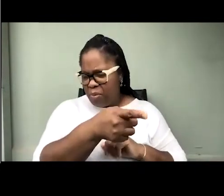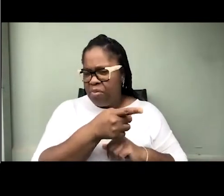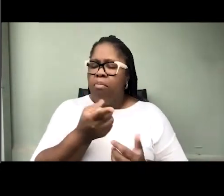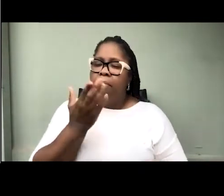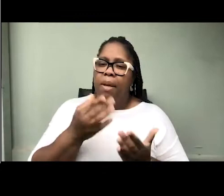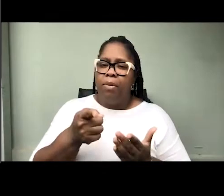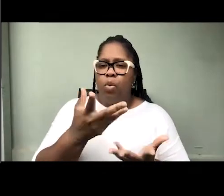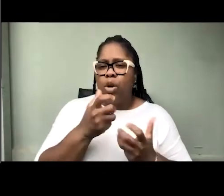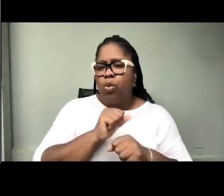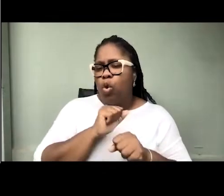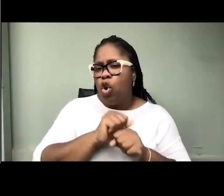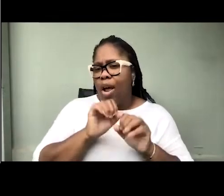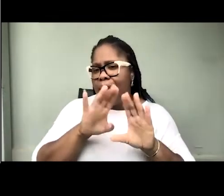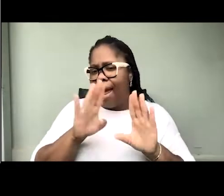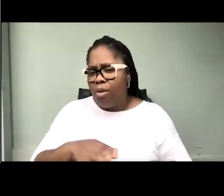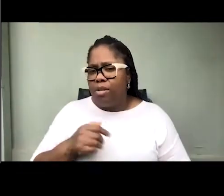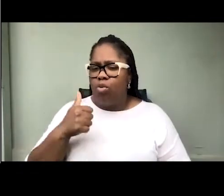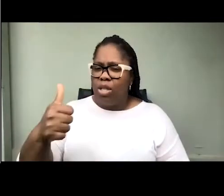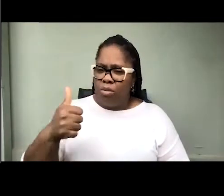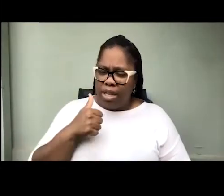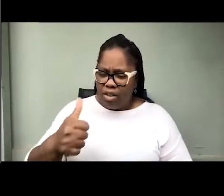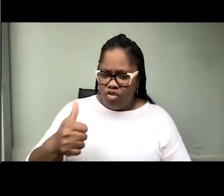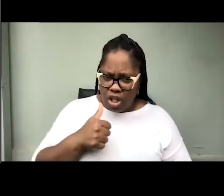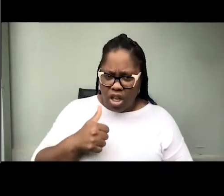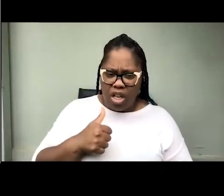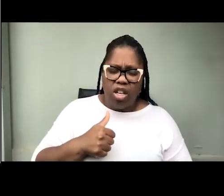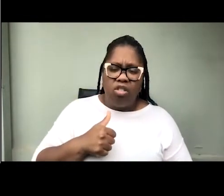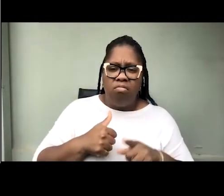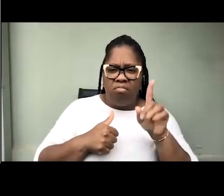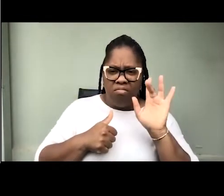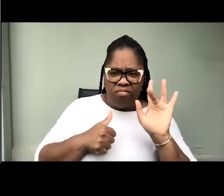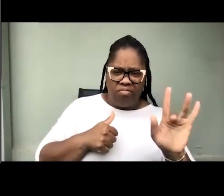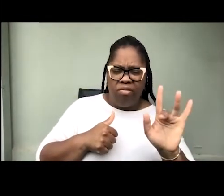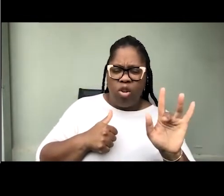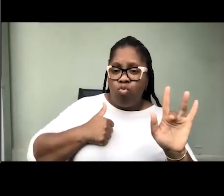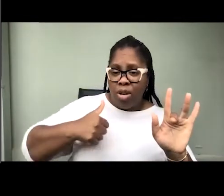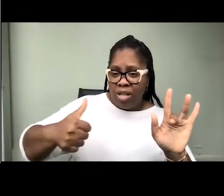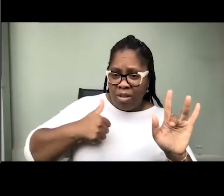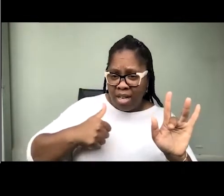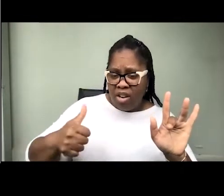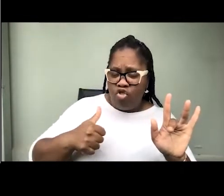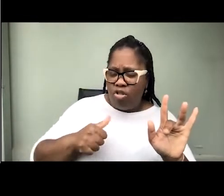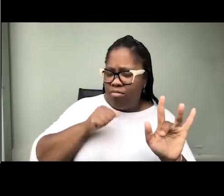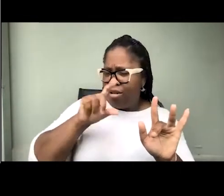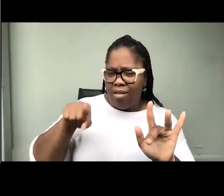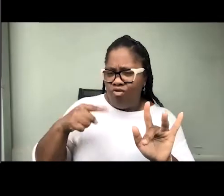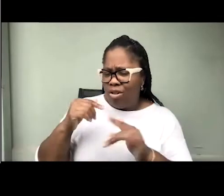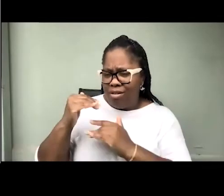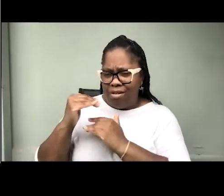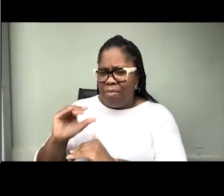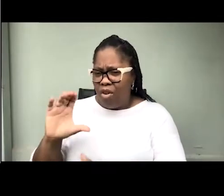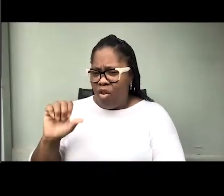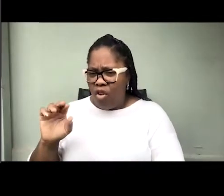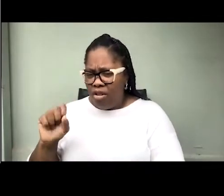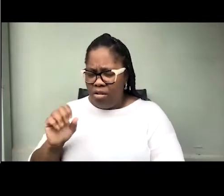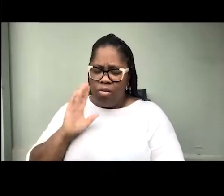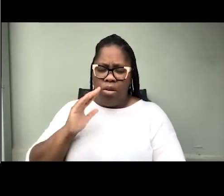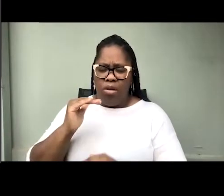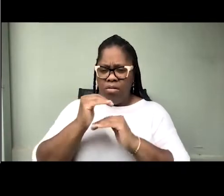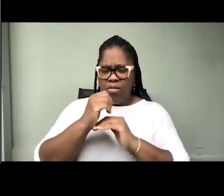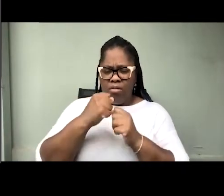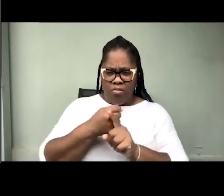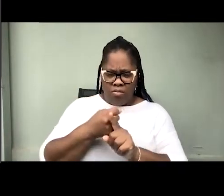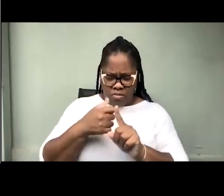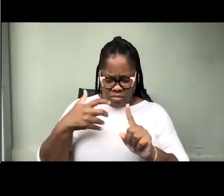work on housing and transportation, you would go ahead and hit transportation beyond cars, and it would expand to open up to